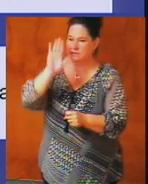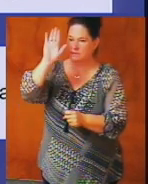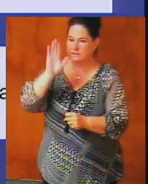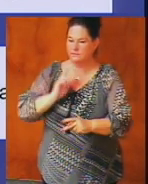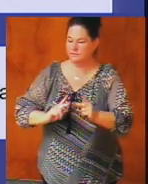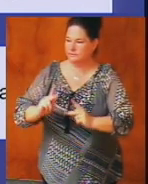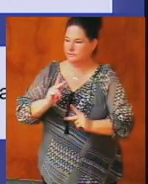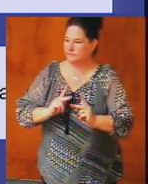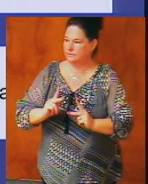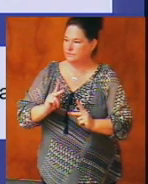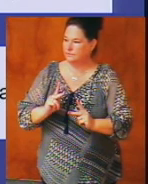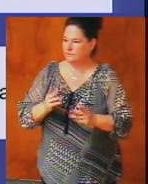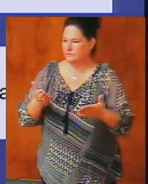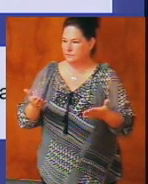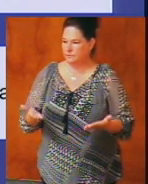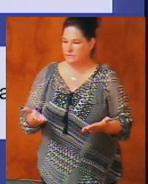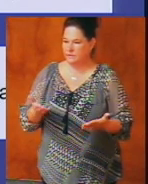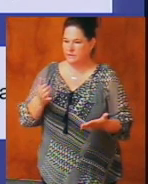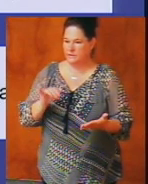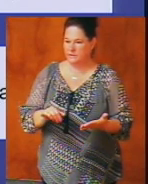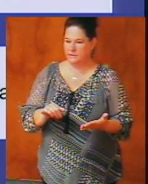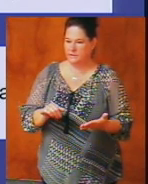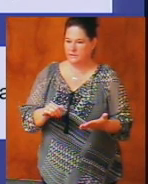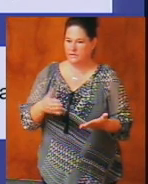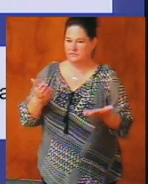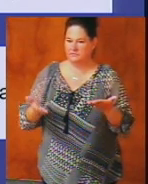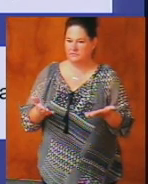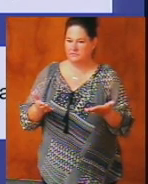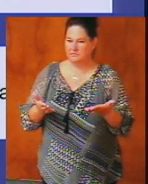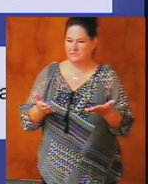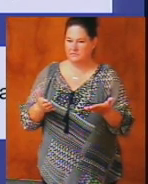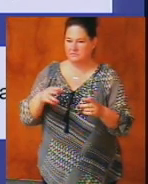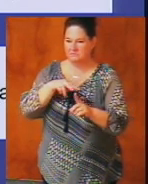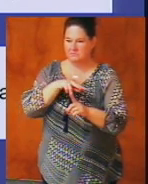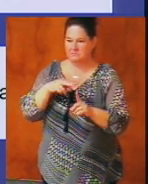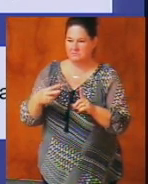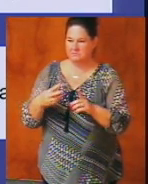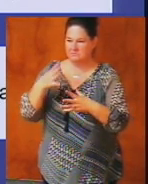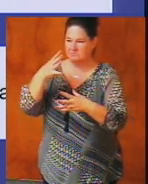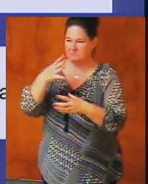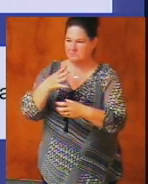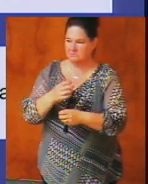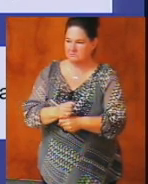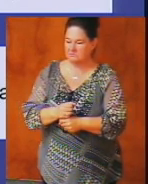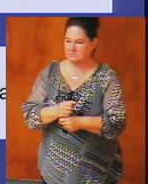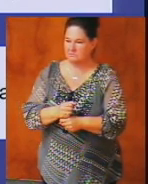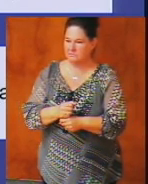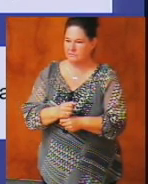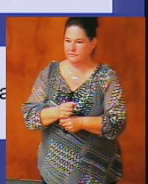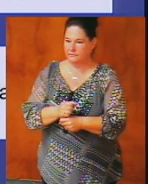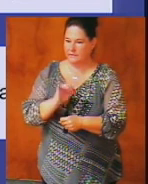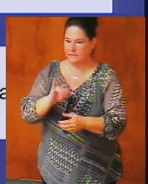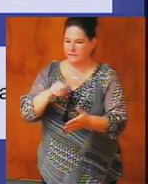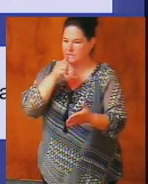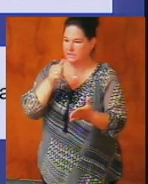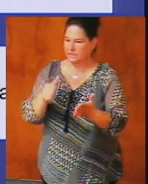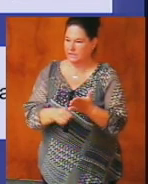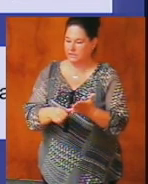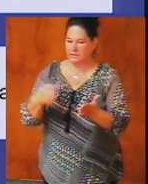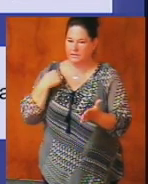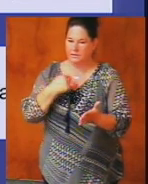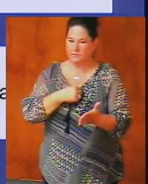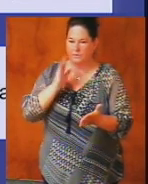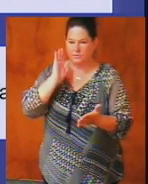people. Well, that's just kind of a bird's eye view of this letter. And we'll